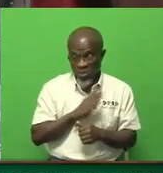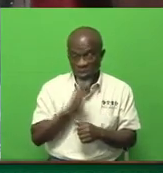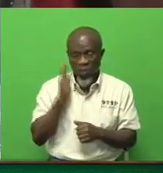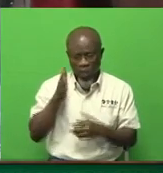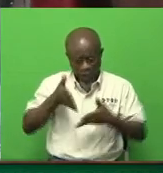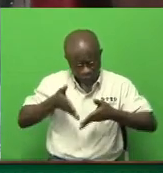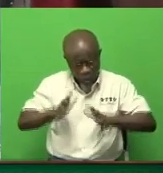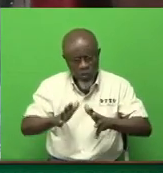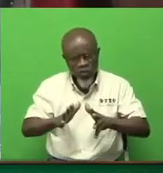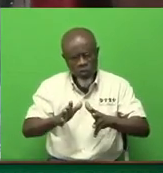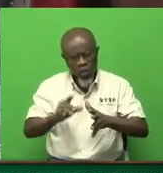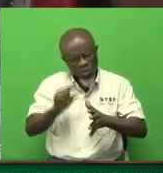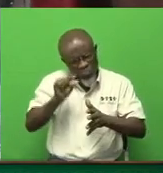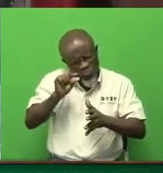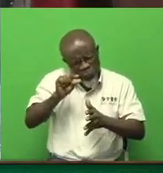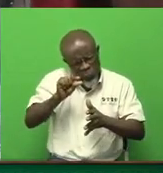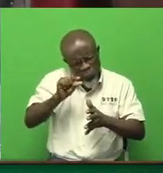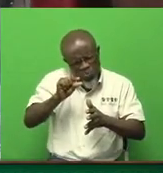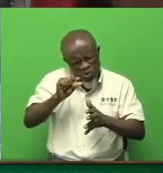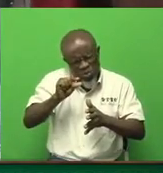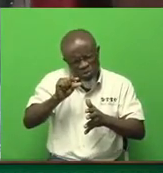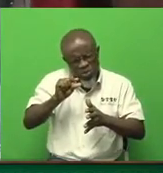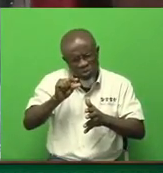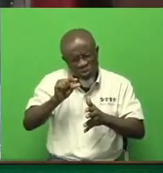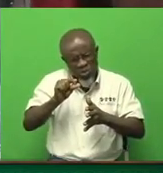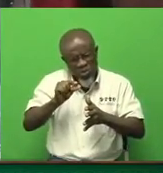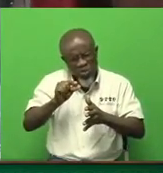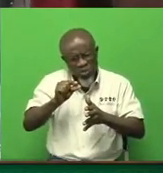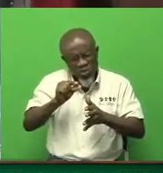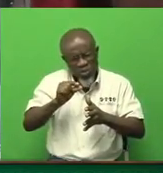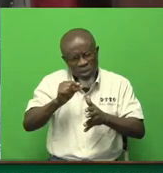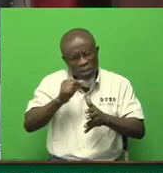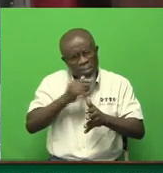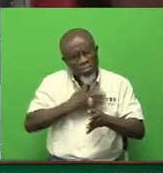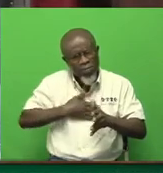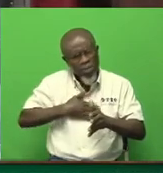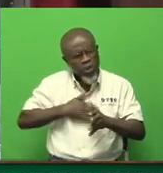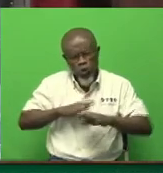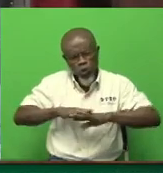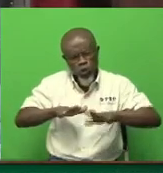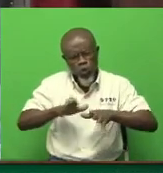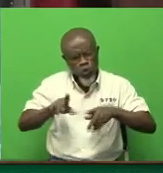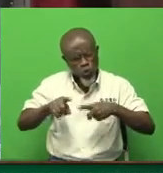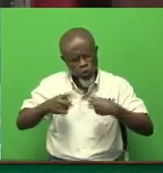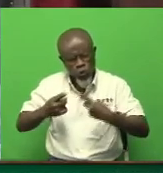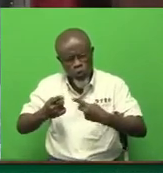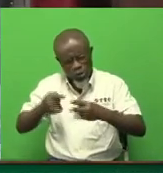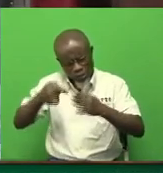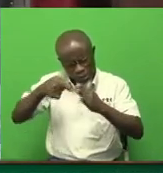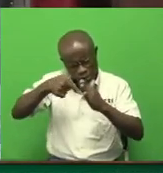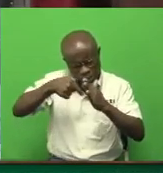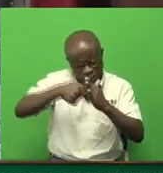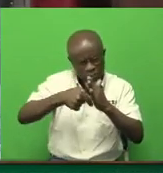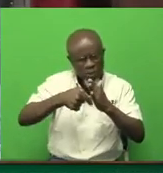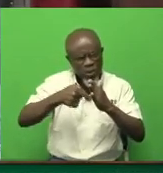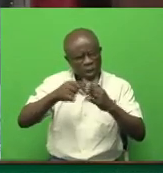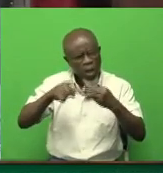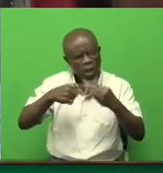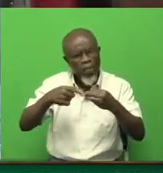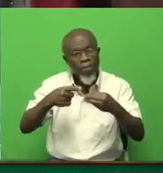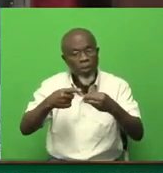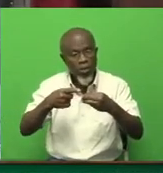but if this is on the challenge please don't go into any depth with respect to